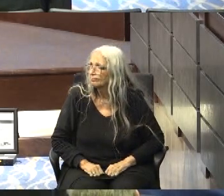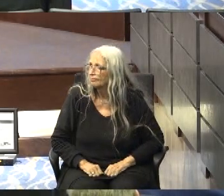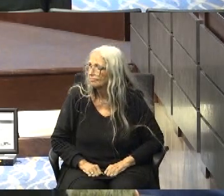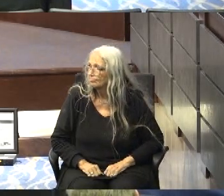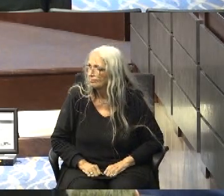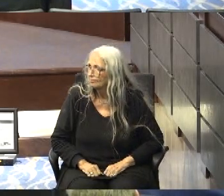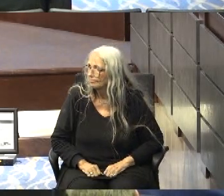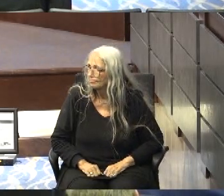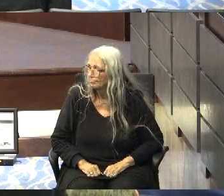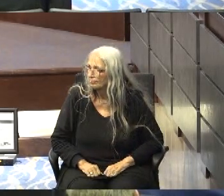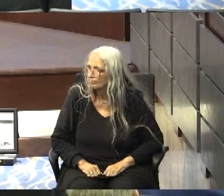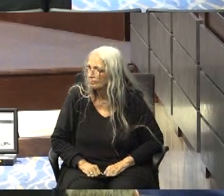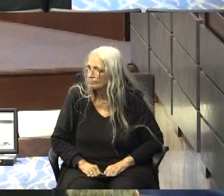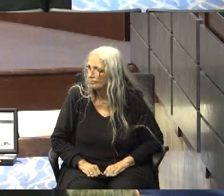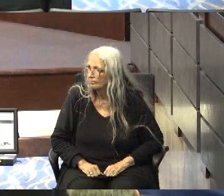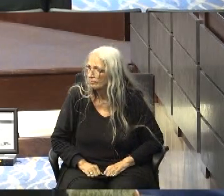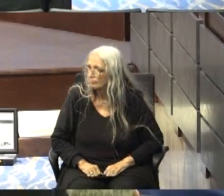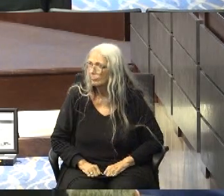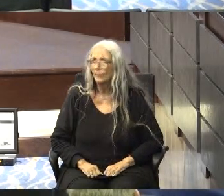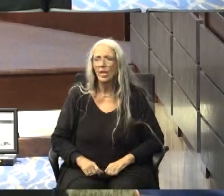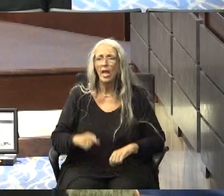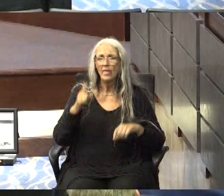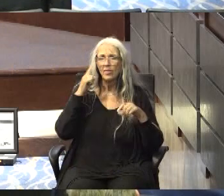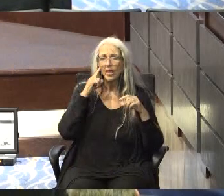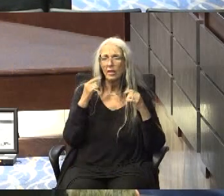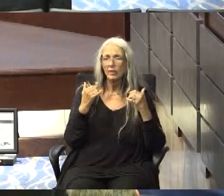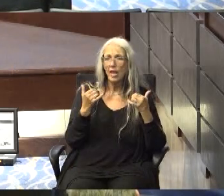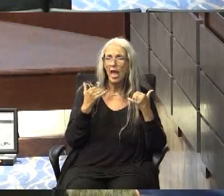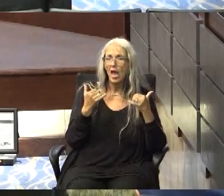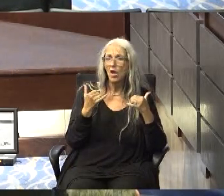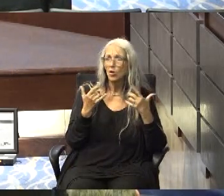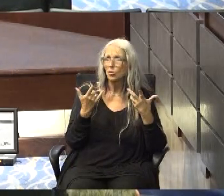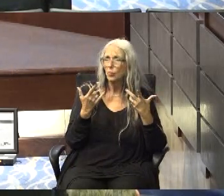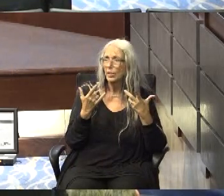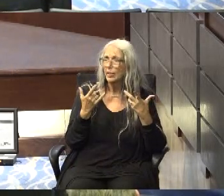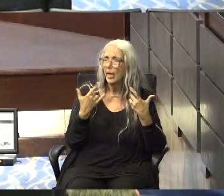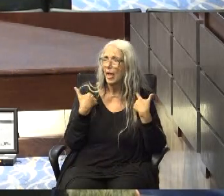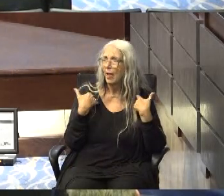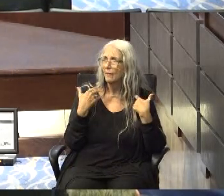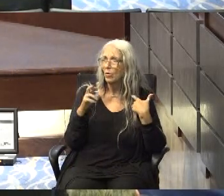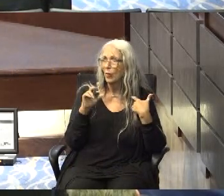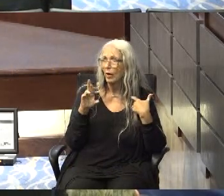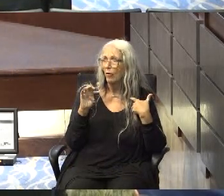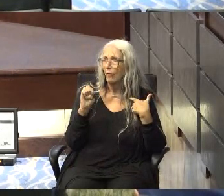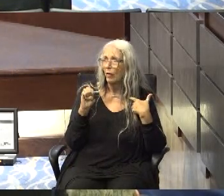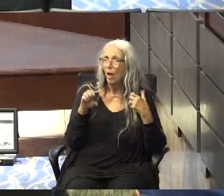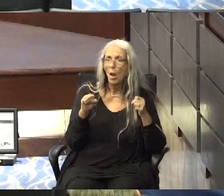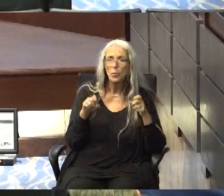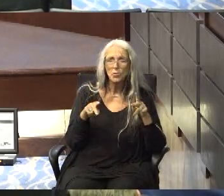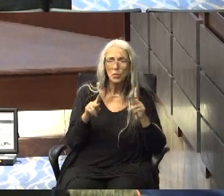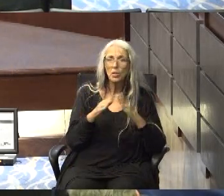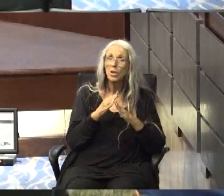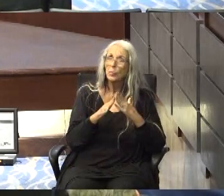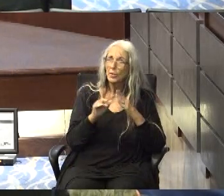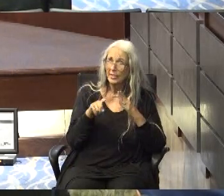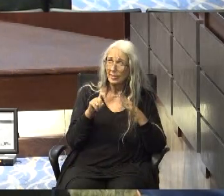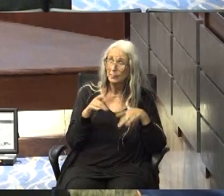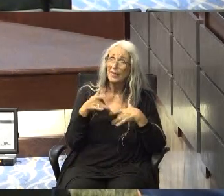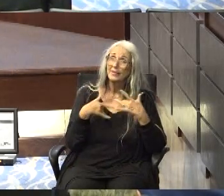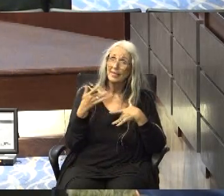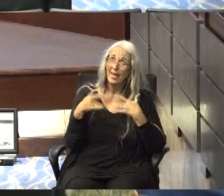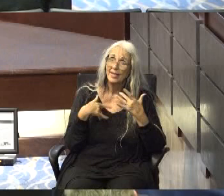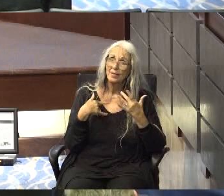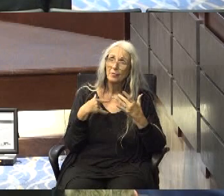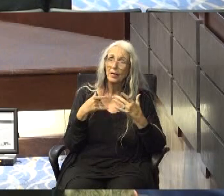go. No, I think we're seizing an incredibly rare opportunity that our community should be excited about, that any city would be